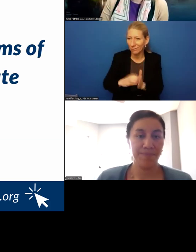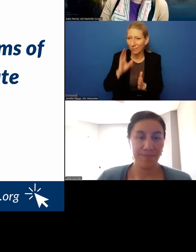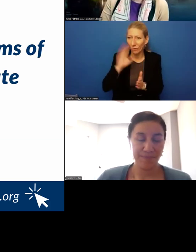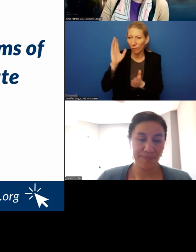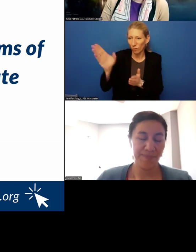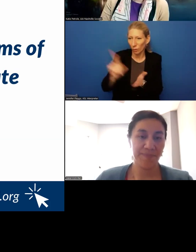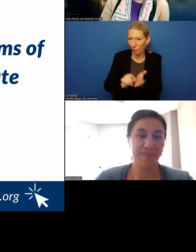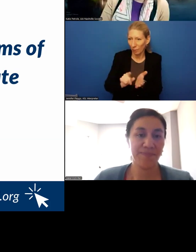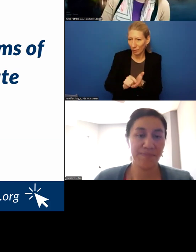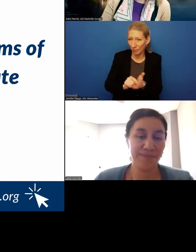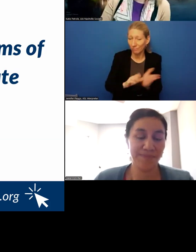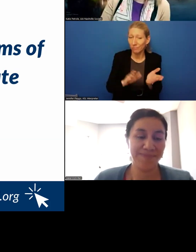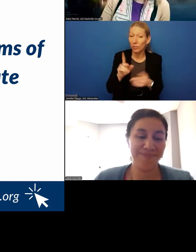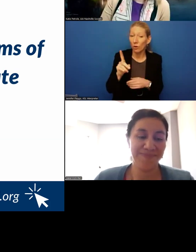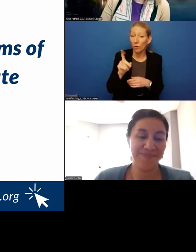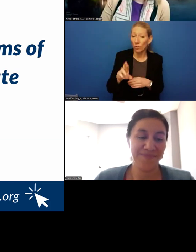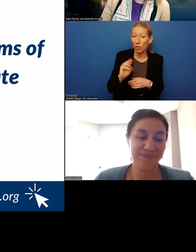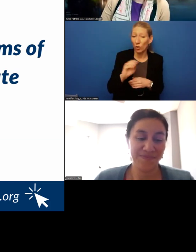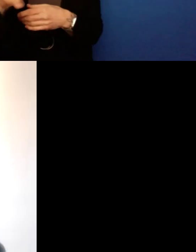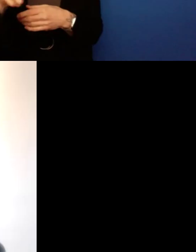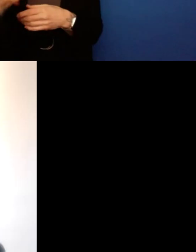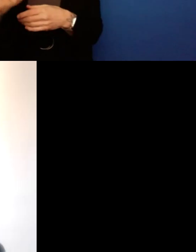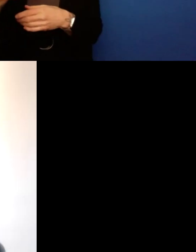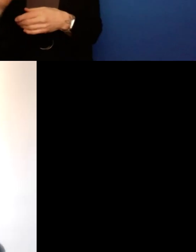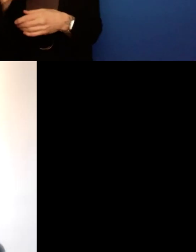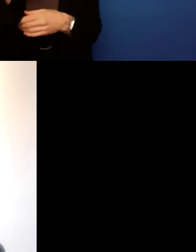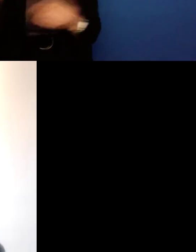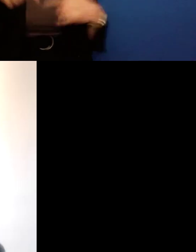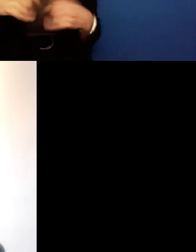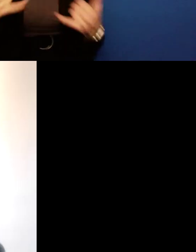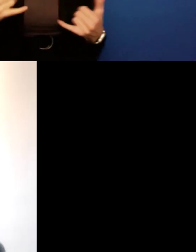publications. Dr. Cojtí Ren, thank you for being here today.